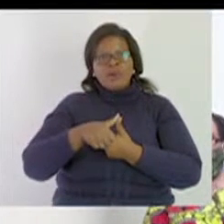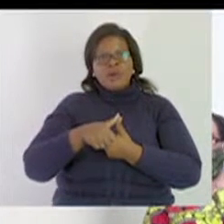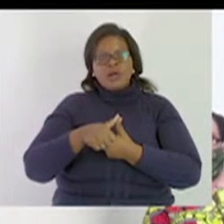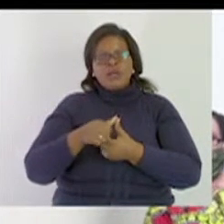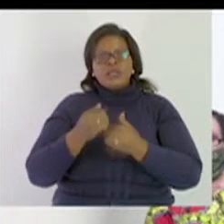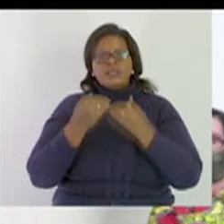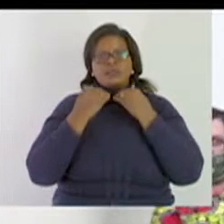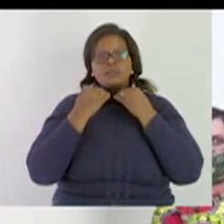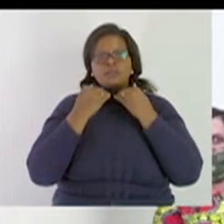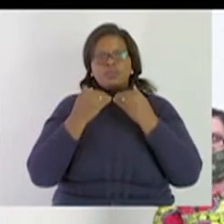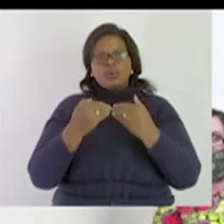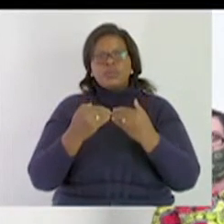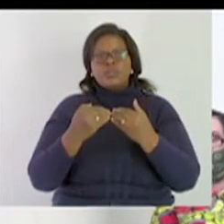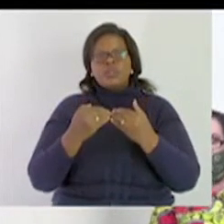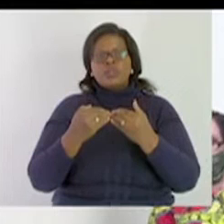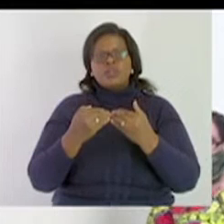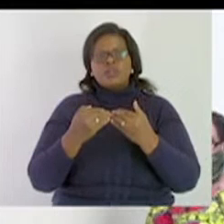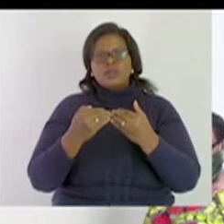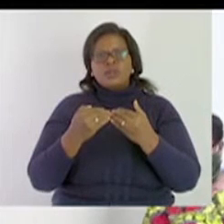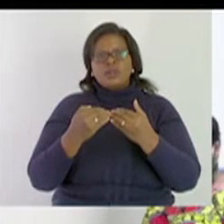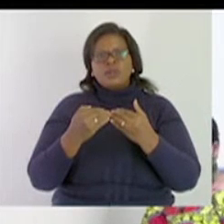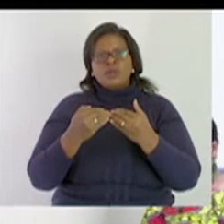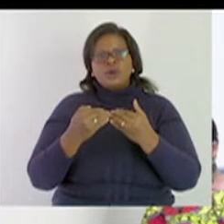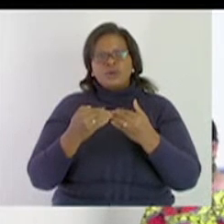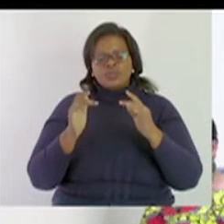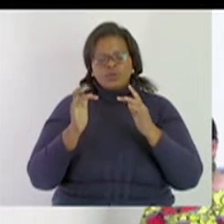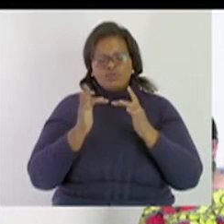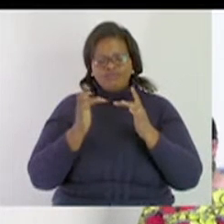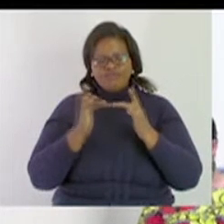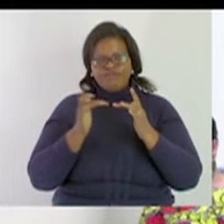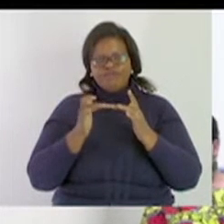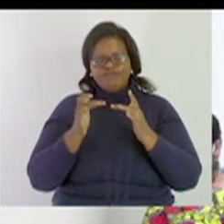important that you keep watching your online videos.